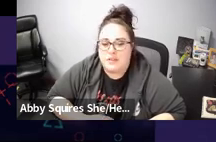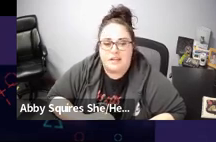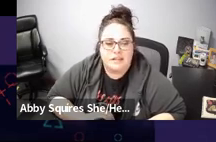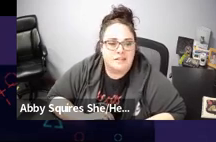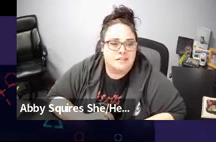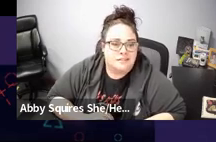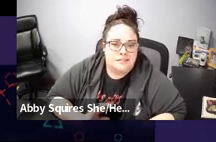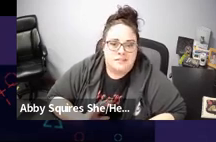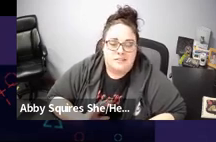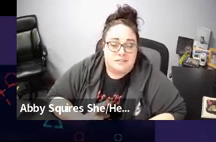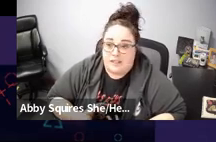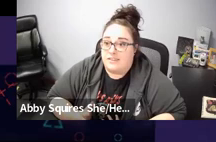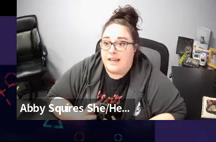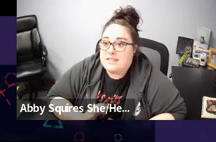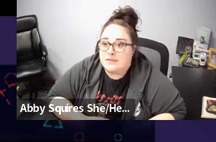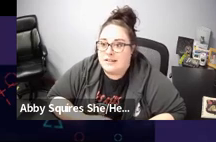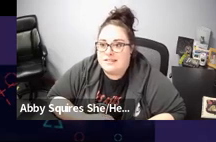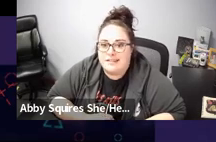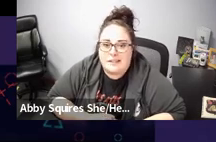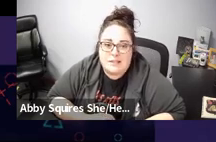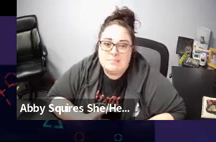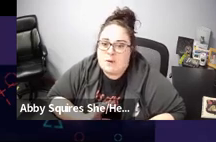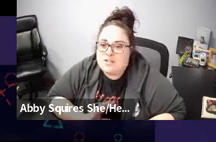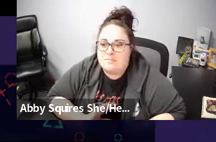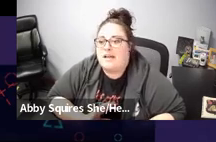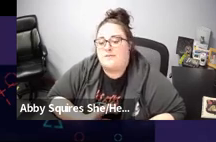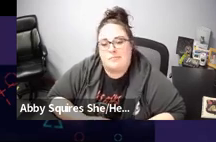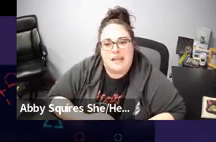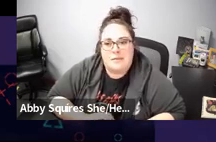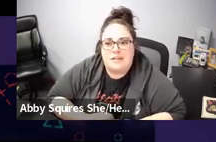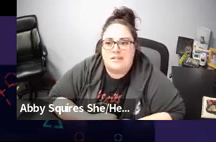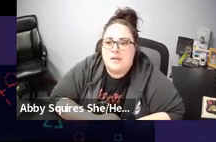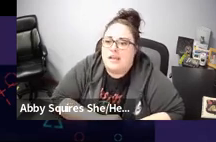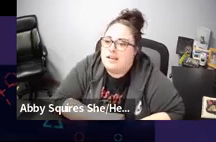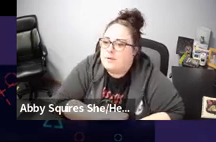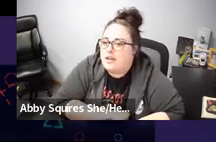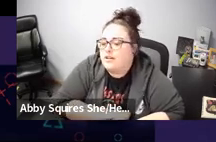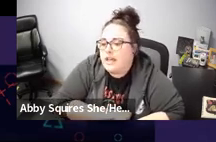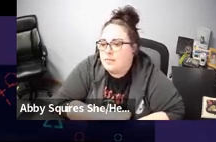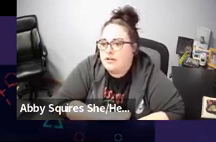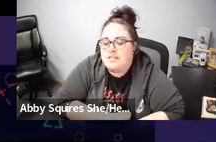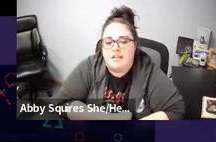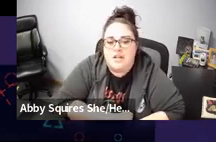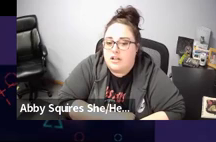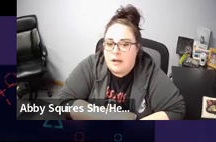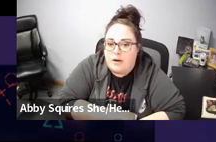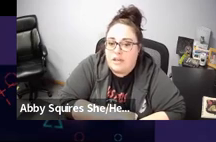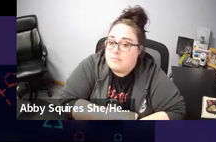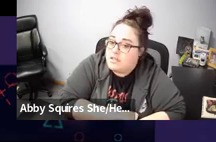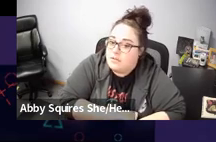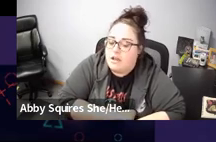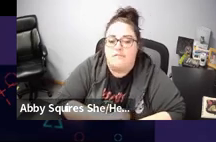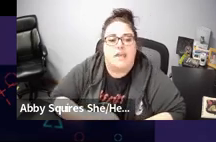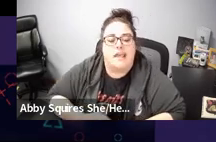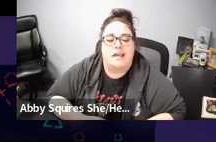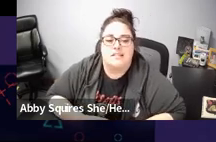too, like The Last of Us and like Limbo, which is a platform game, and you can connect with other gamers and talk about games